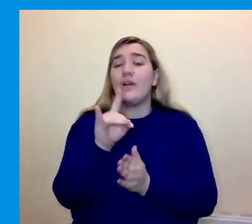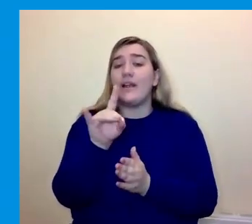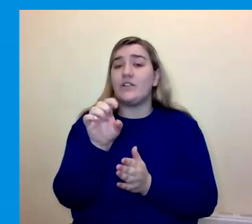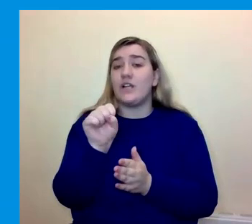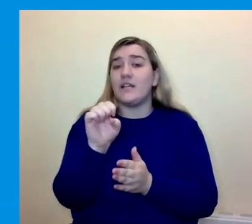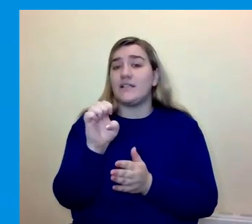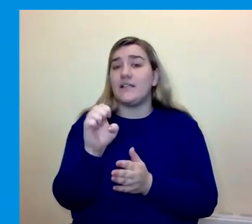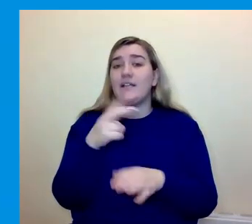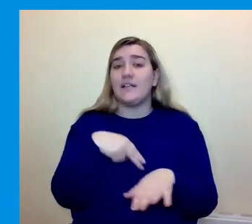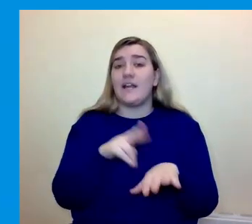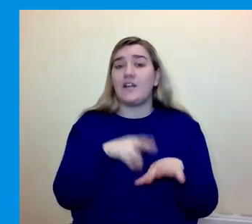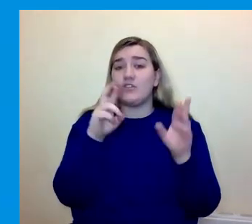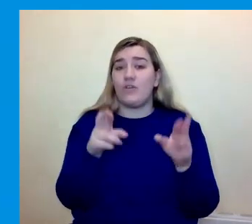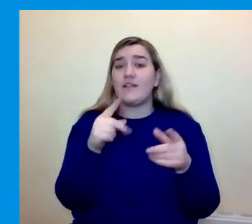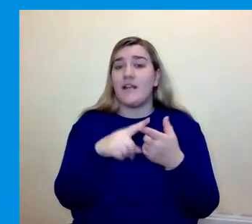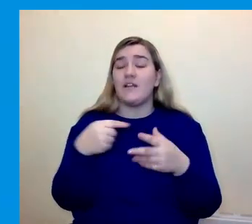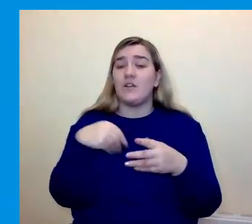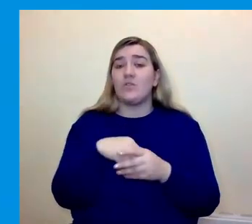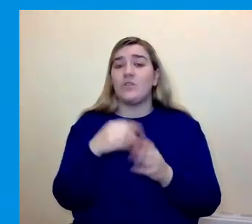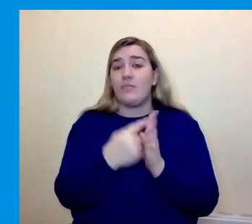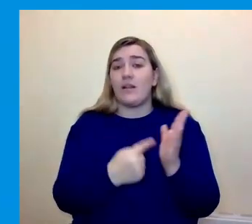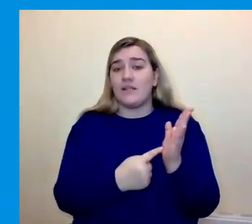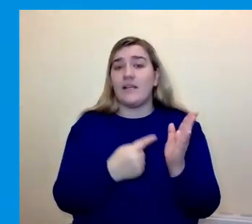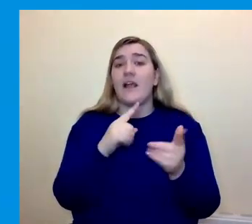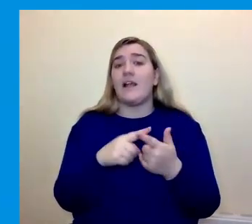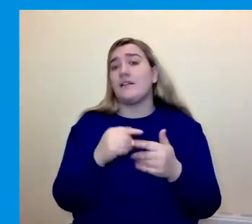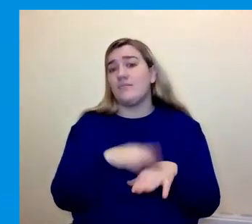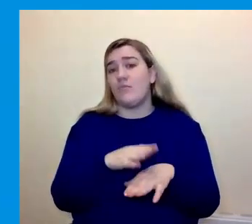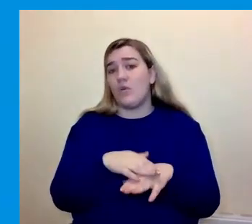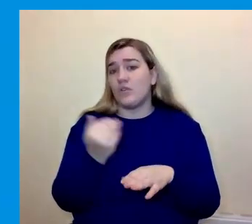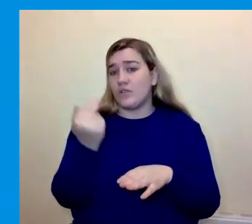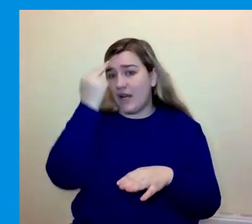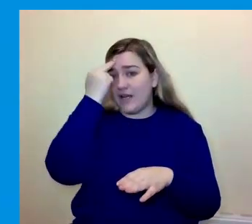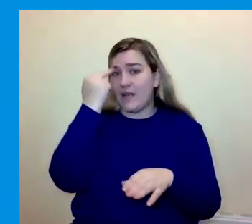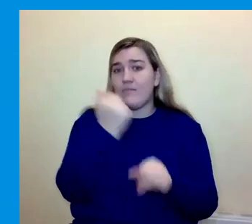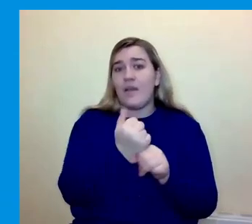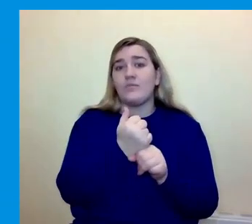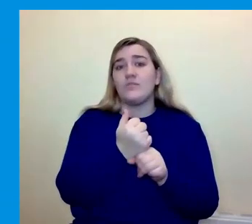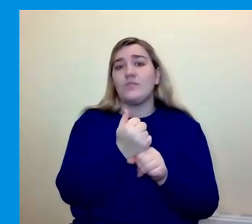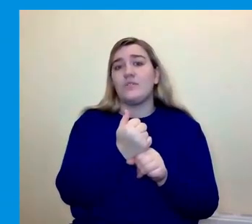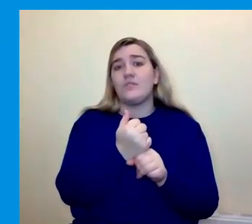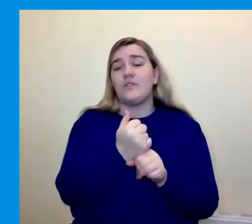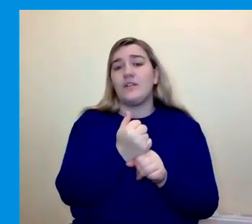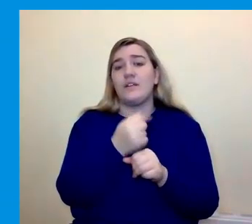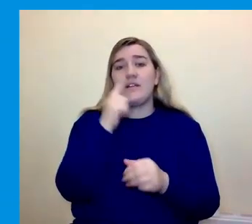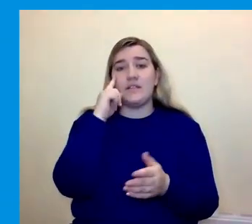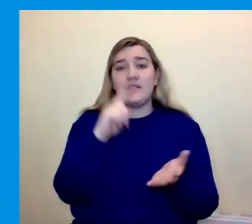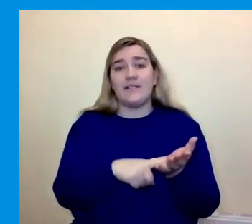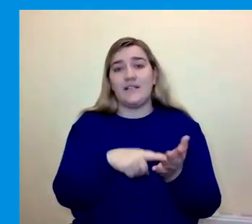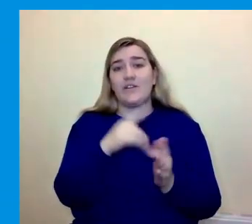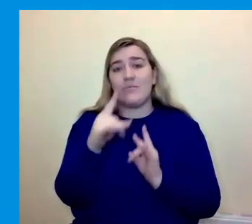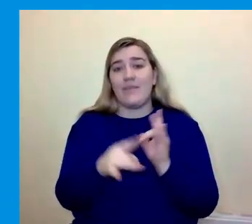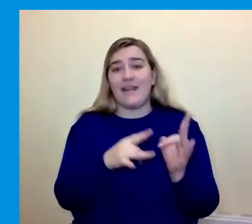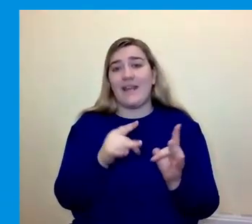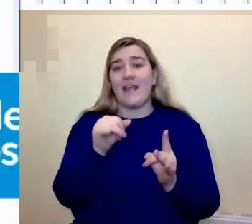for Human Rights and Equality Policy, just a further understanding of the Decision-Making